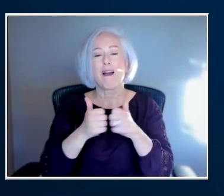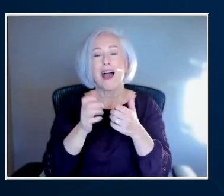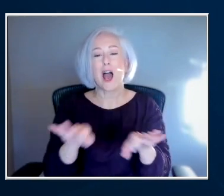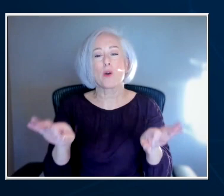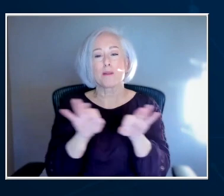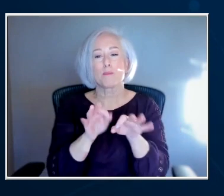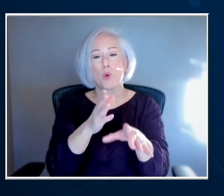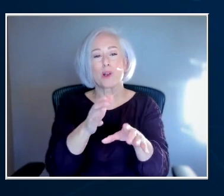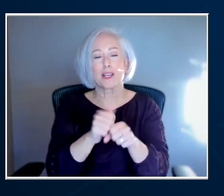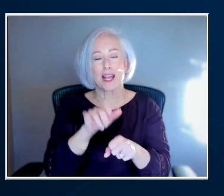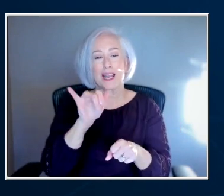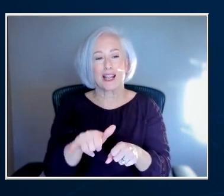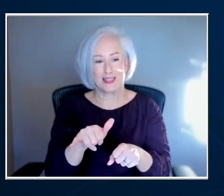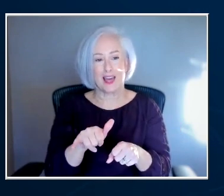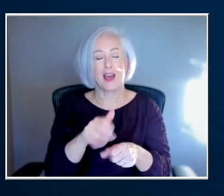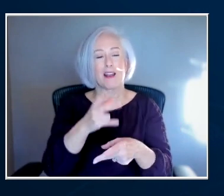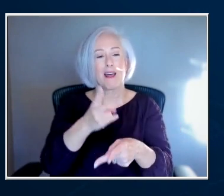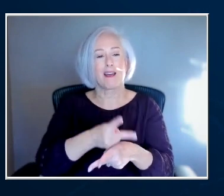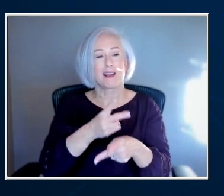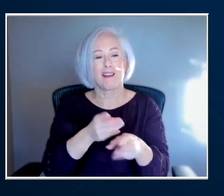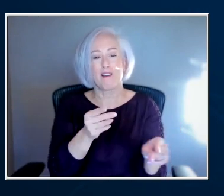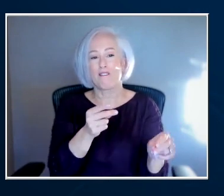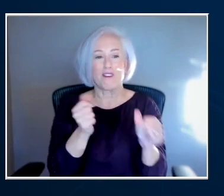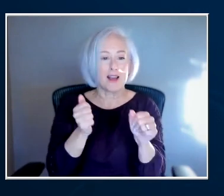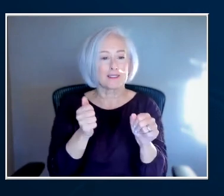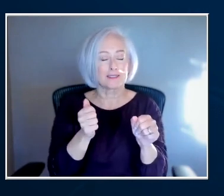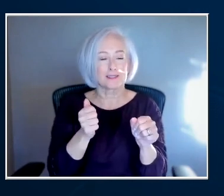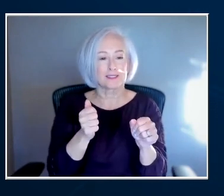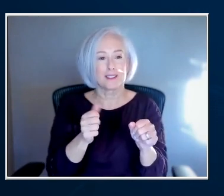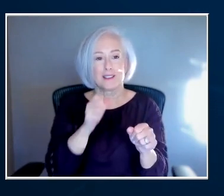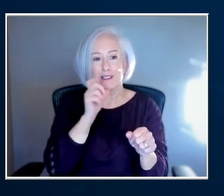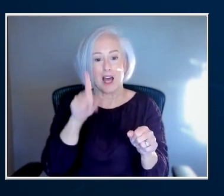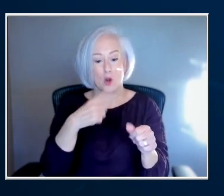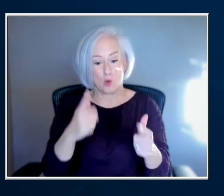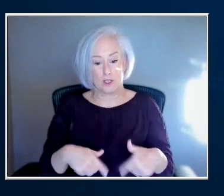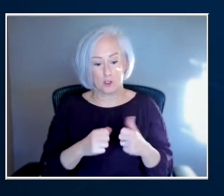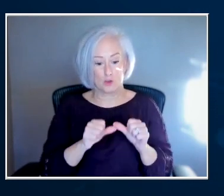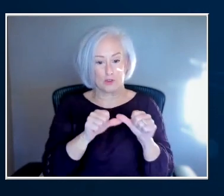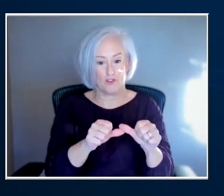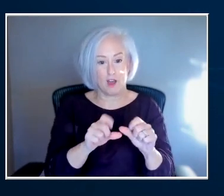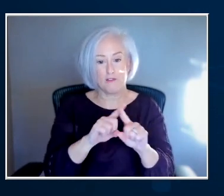quickly to not just survival rates, but then just the quicker rehab time?